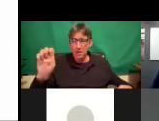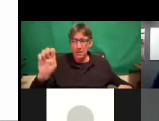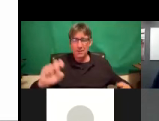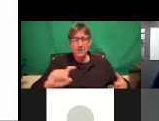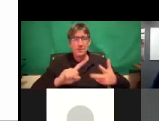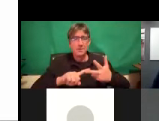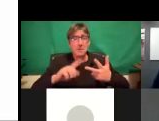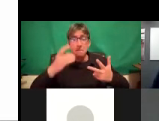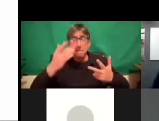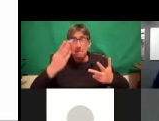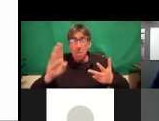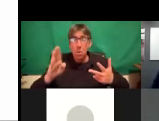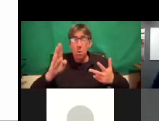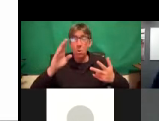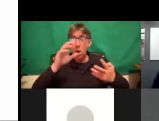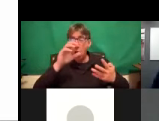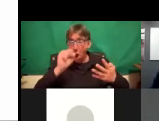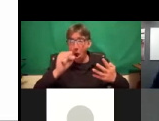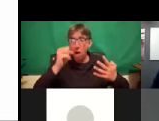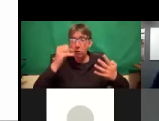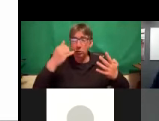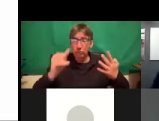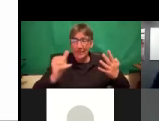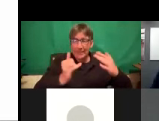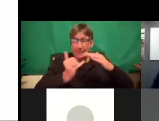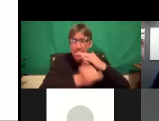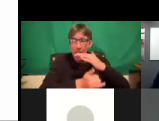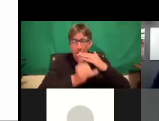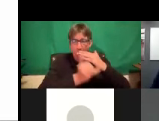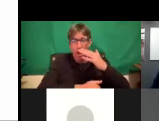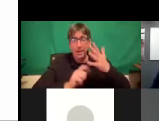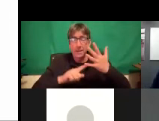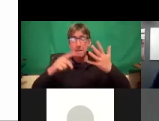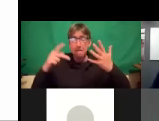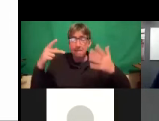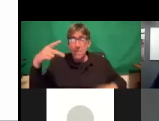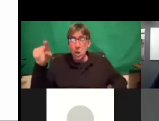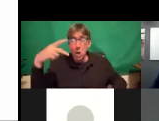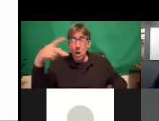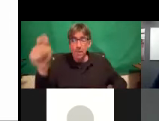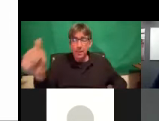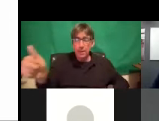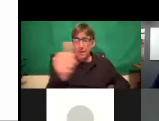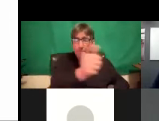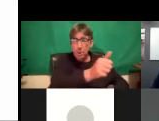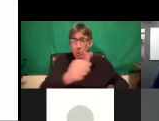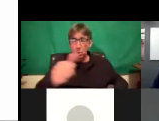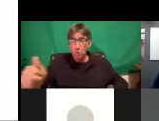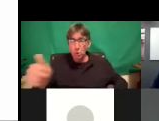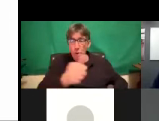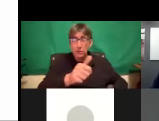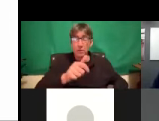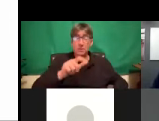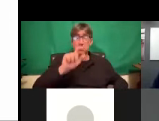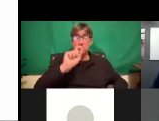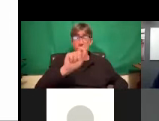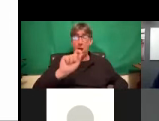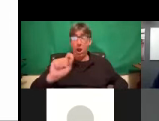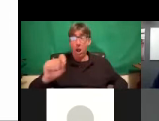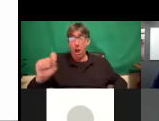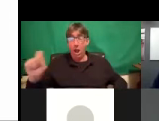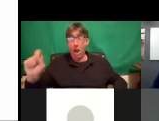respective rapid transit line. The purple is the commuter rail, and the dotted blue is the ferry. The important things